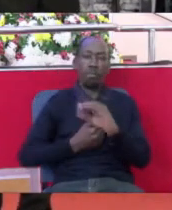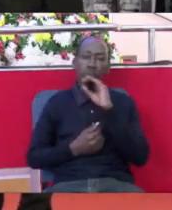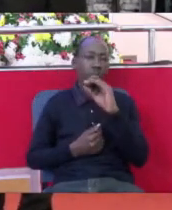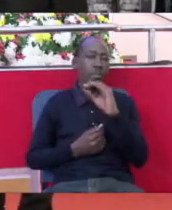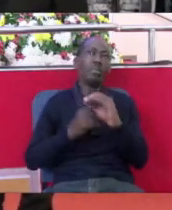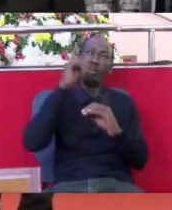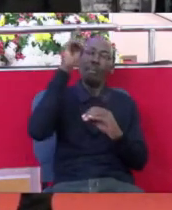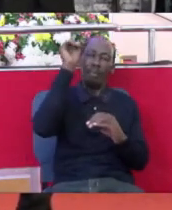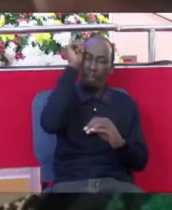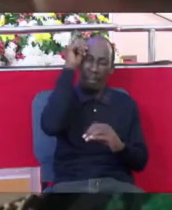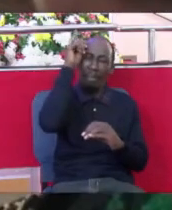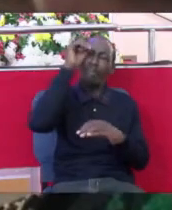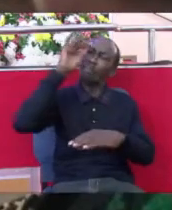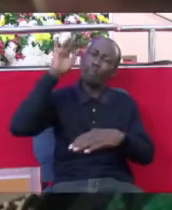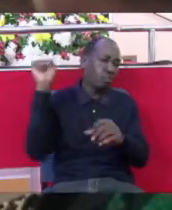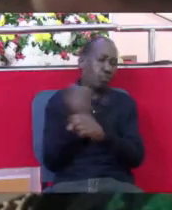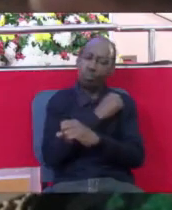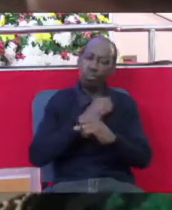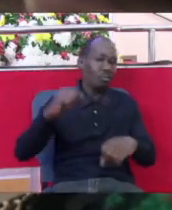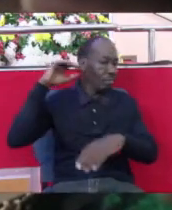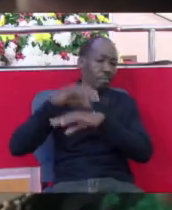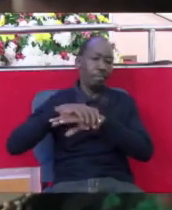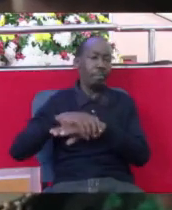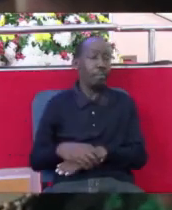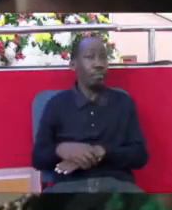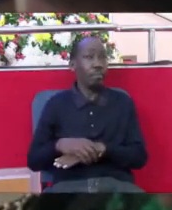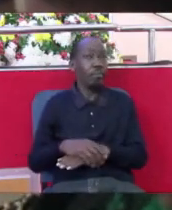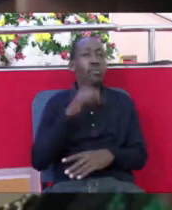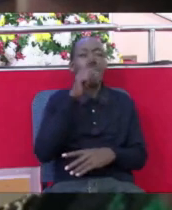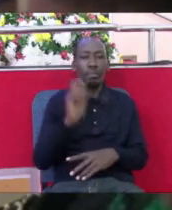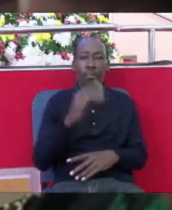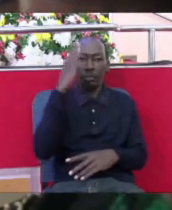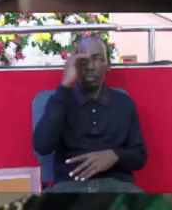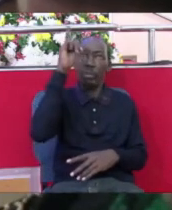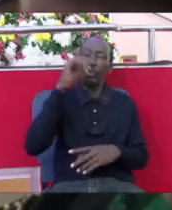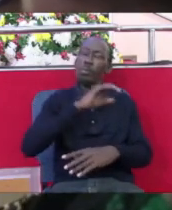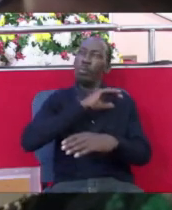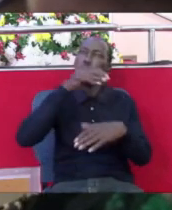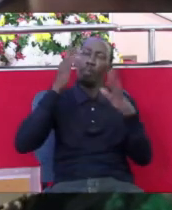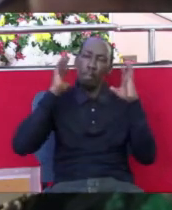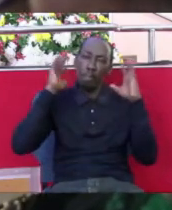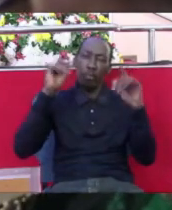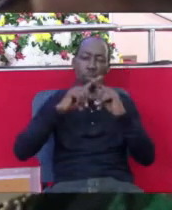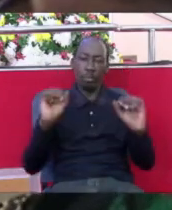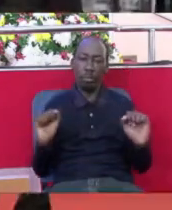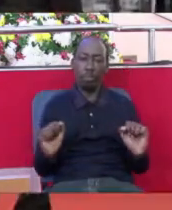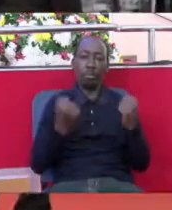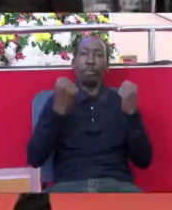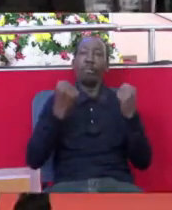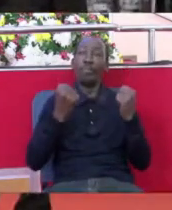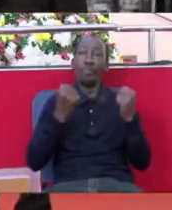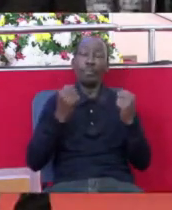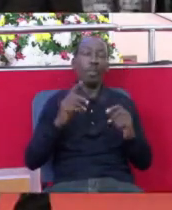His understanding is unsearchable. Yako ni yule ambao huwezi patikana kiurahisi. We need to know that our God is mighty to save. Ya kwamba yeye ni mkuu anaweza kusaidia.